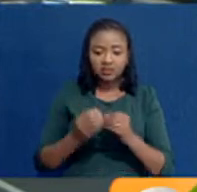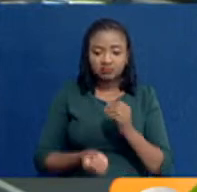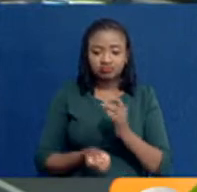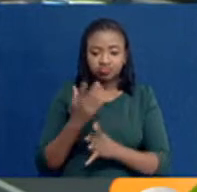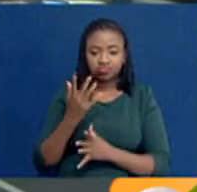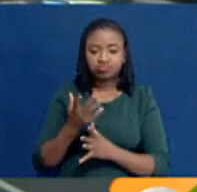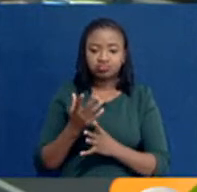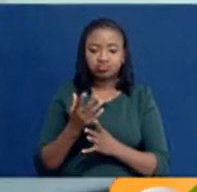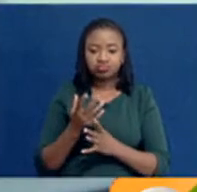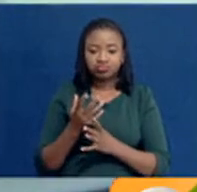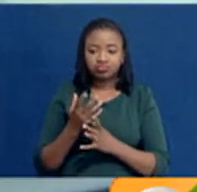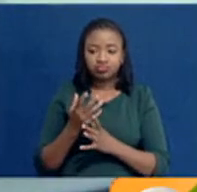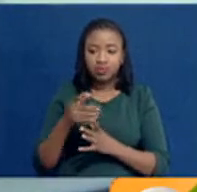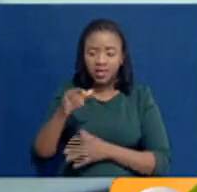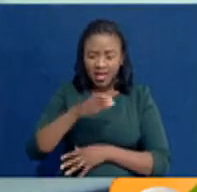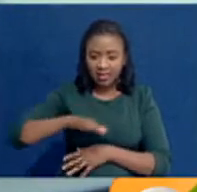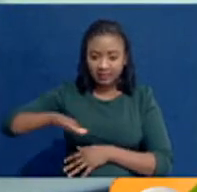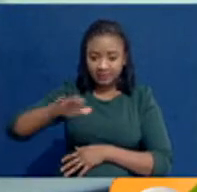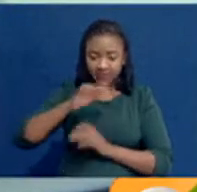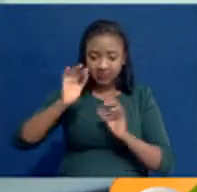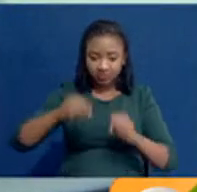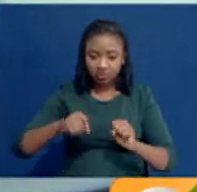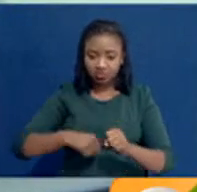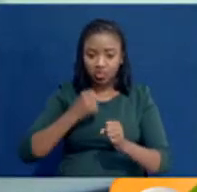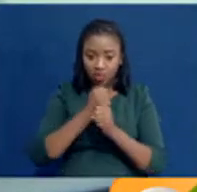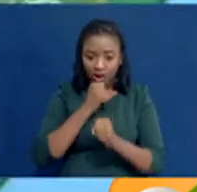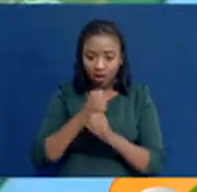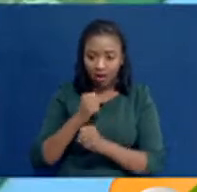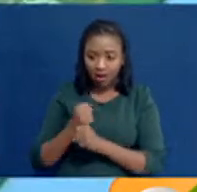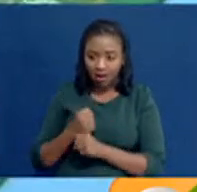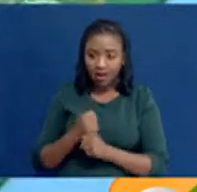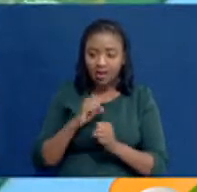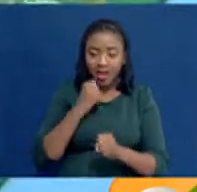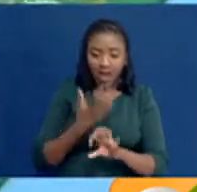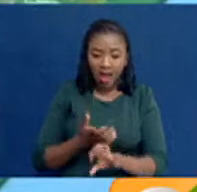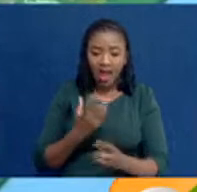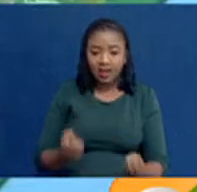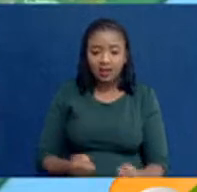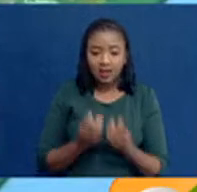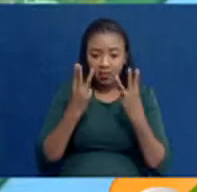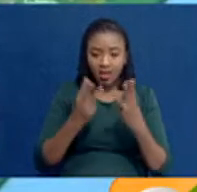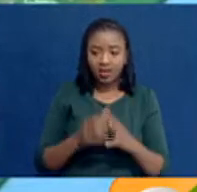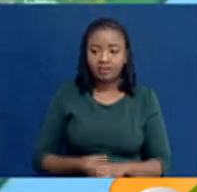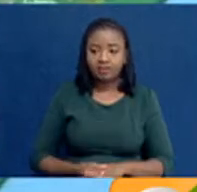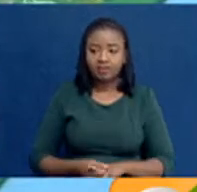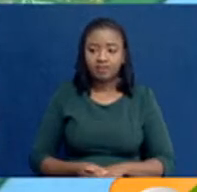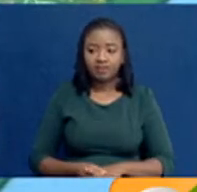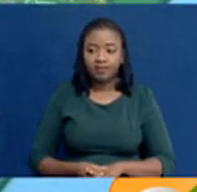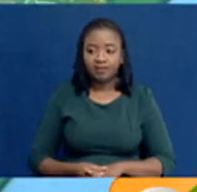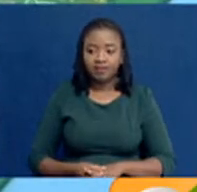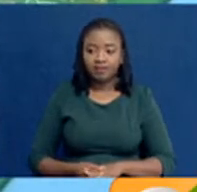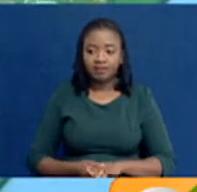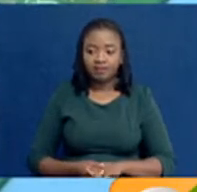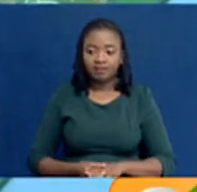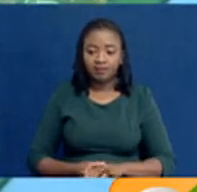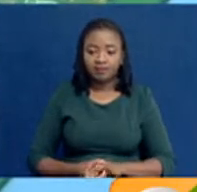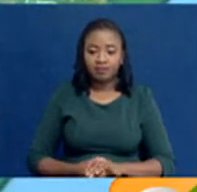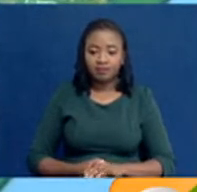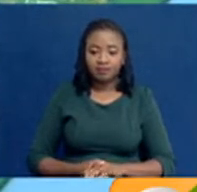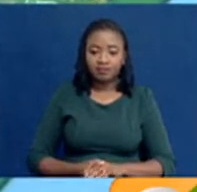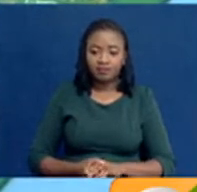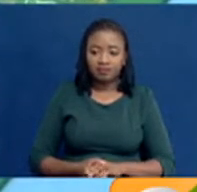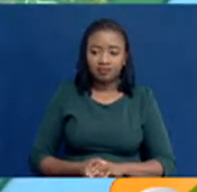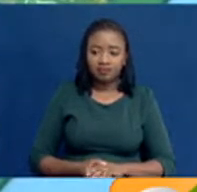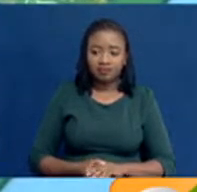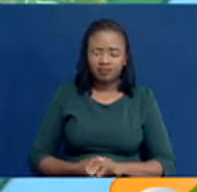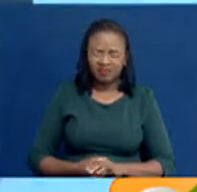Gearbox Europlacer, a venture that makes printed circuit boards, mostly referred to as motherboards for electronics. When you're doing